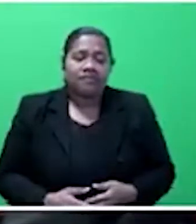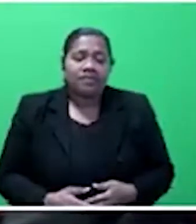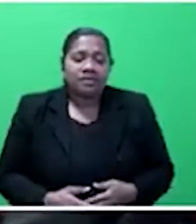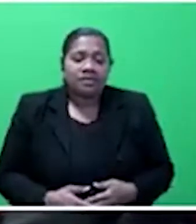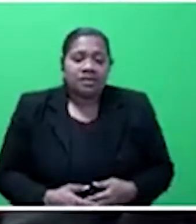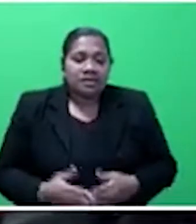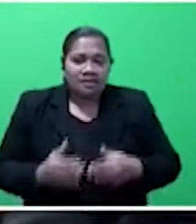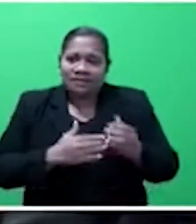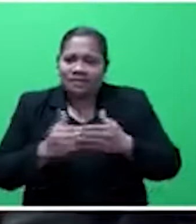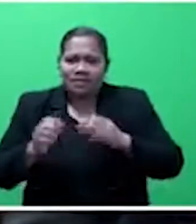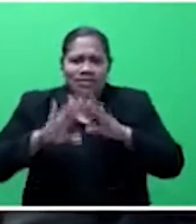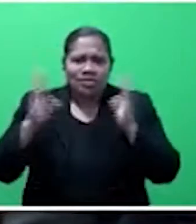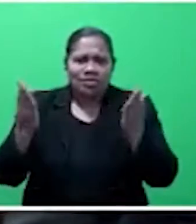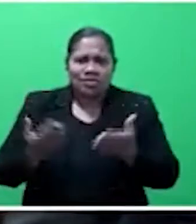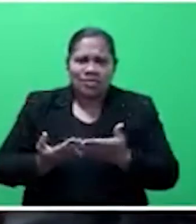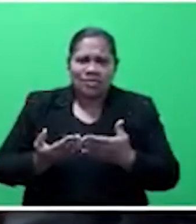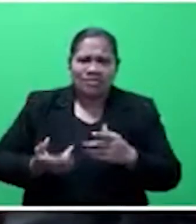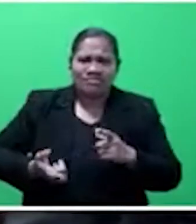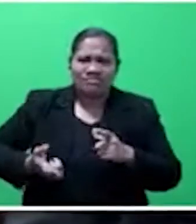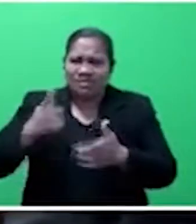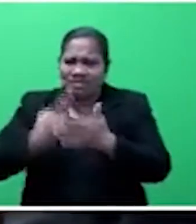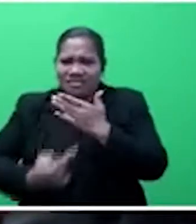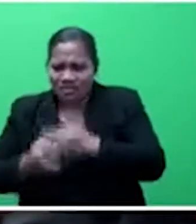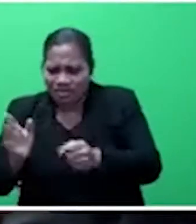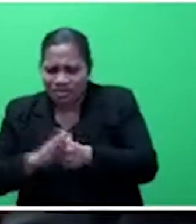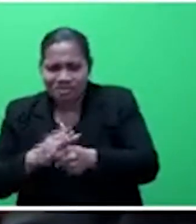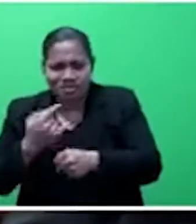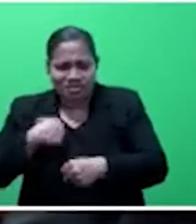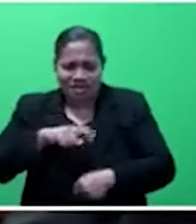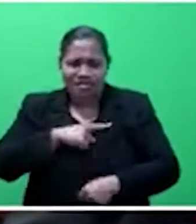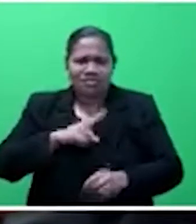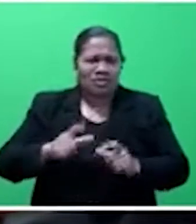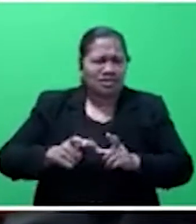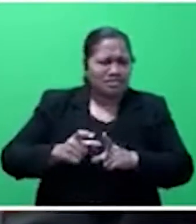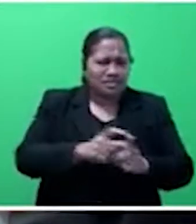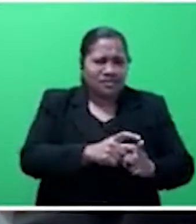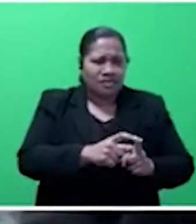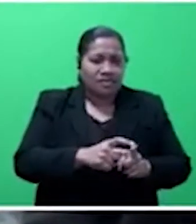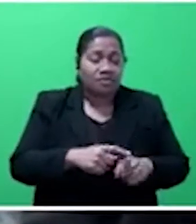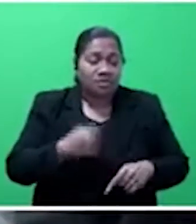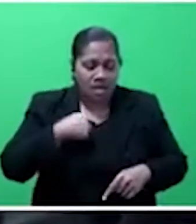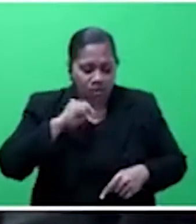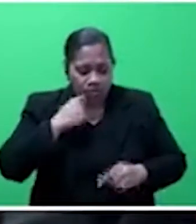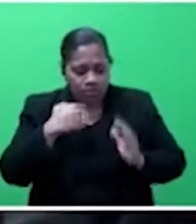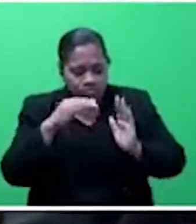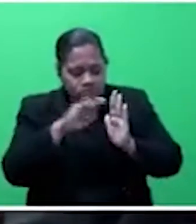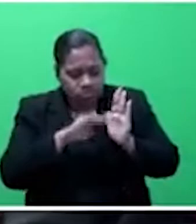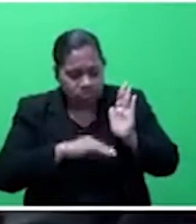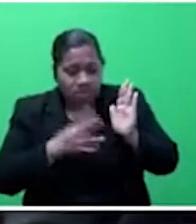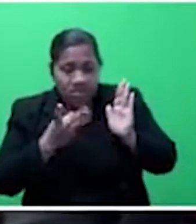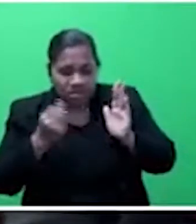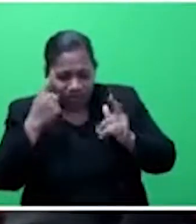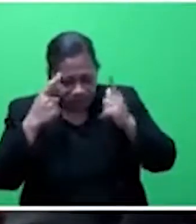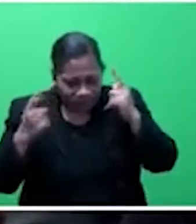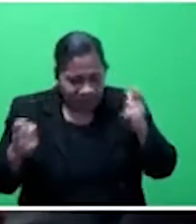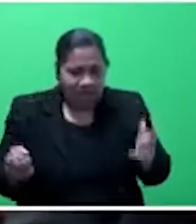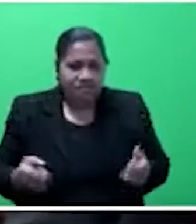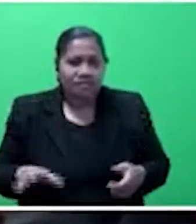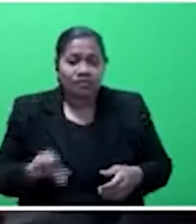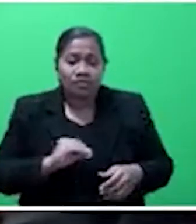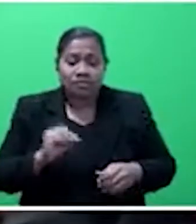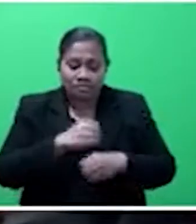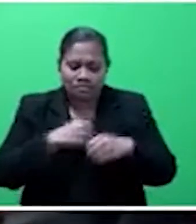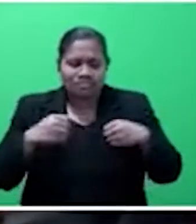that make it difficult for us. Mr. Speaker said, I will outline some of these innovations among our youth and in the